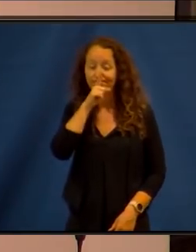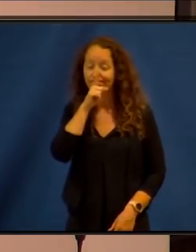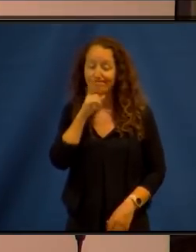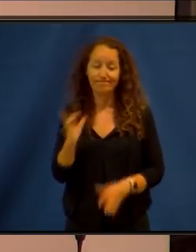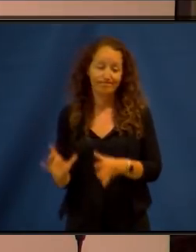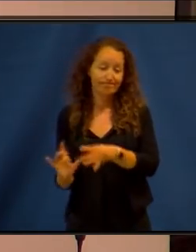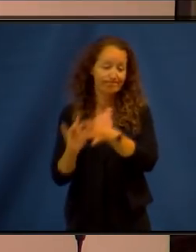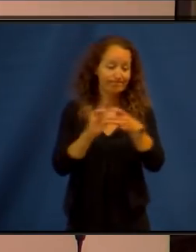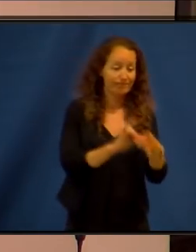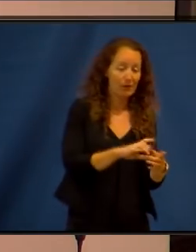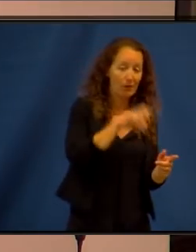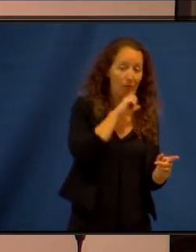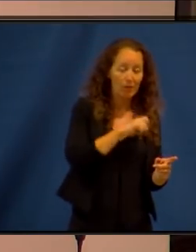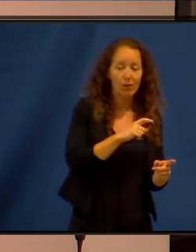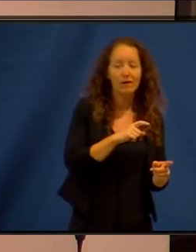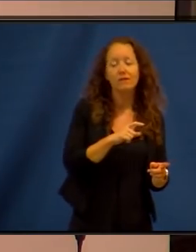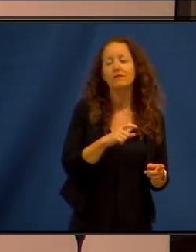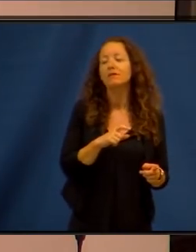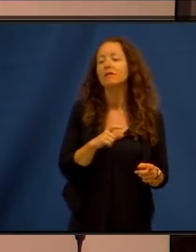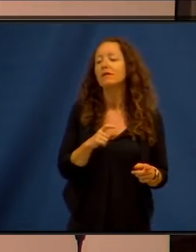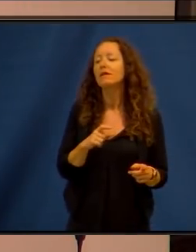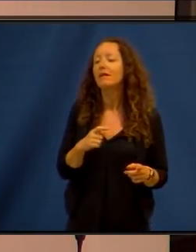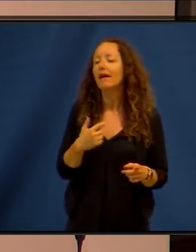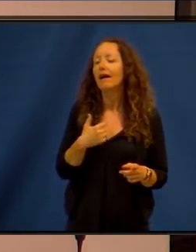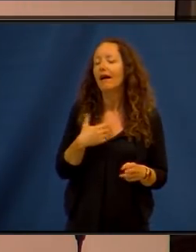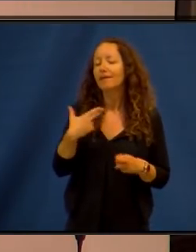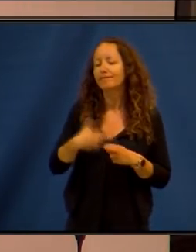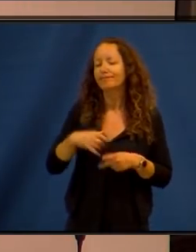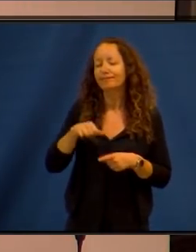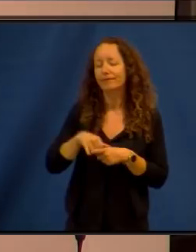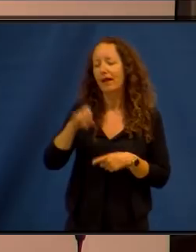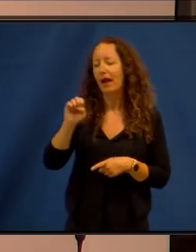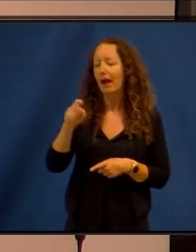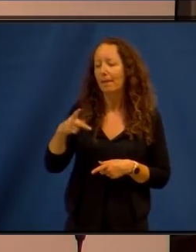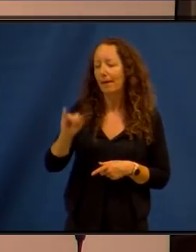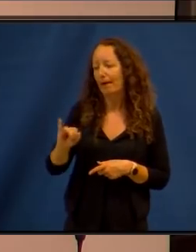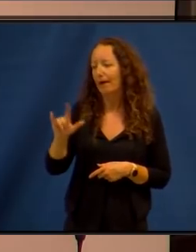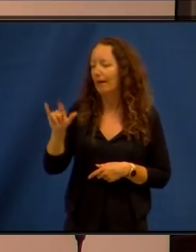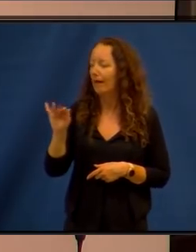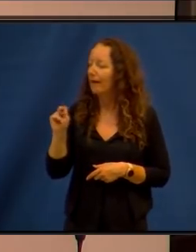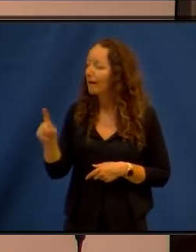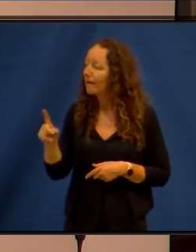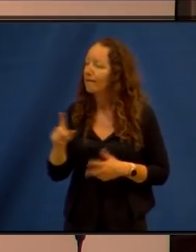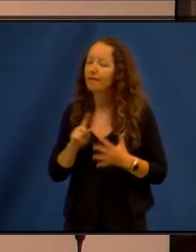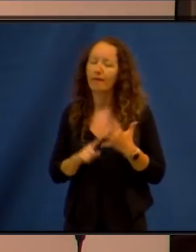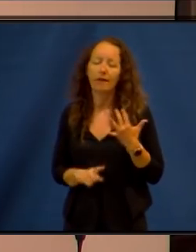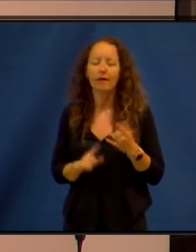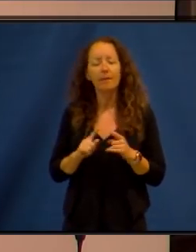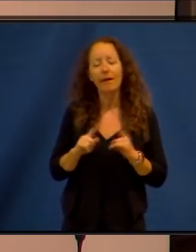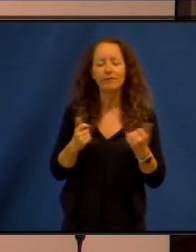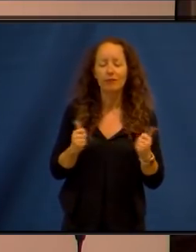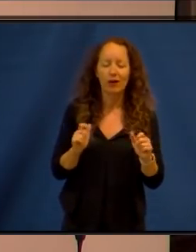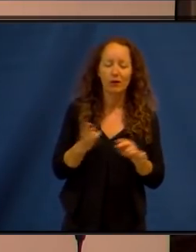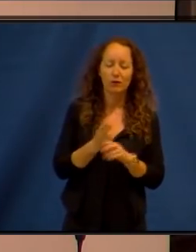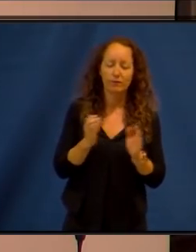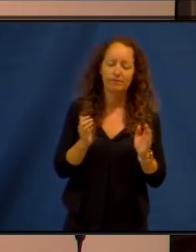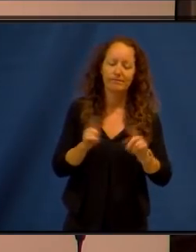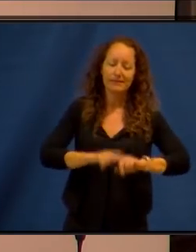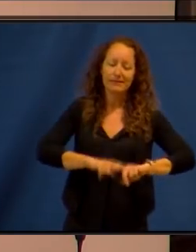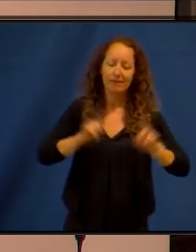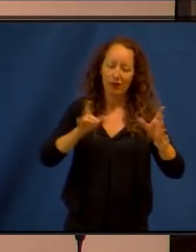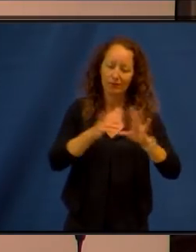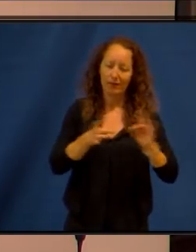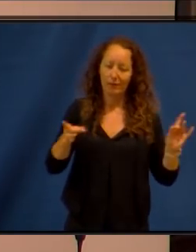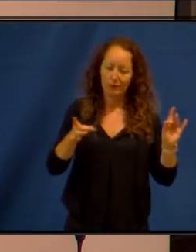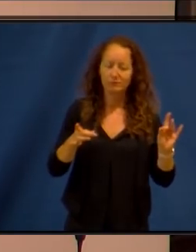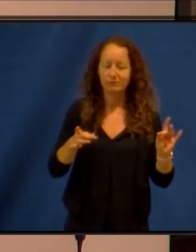as we're trying to use some different wording since not everybody understands the epidemiology piece. But we are identifying where